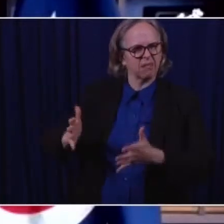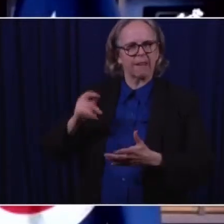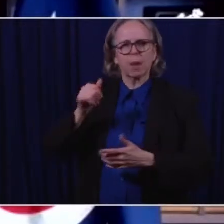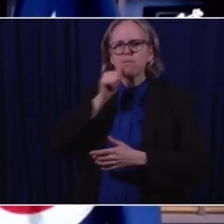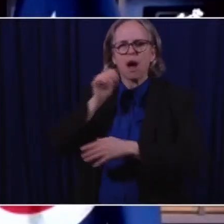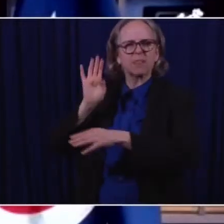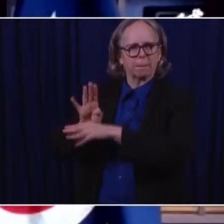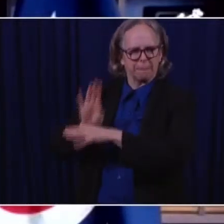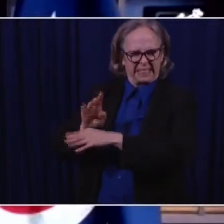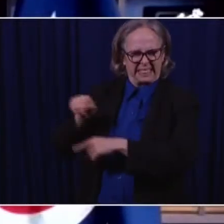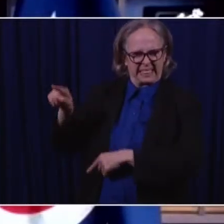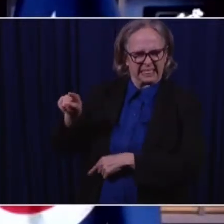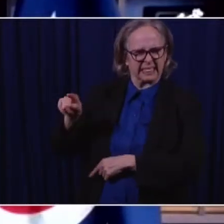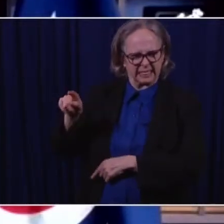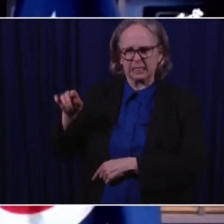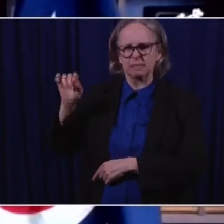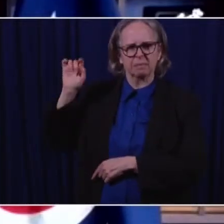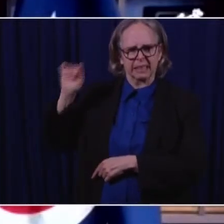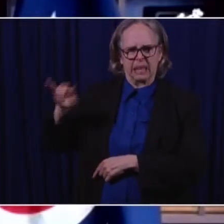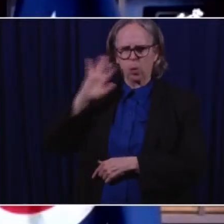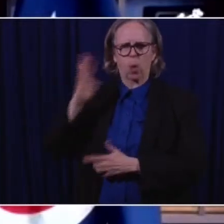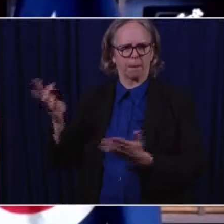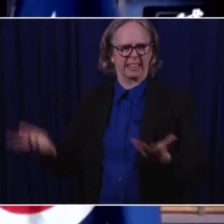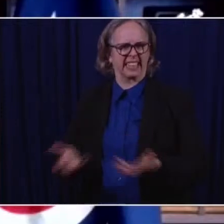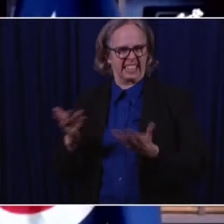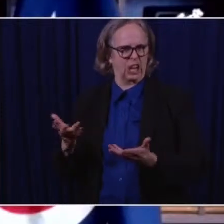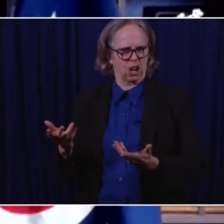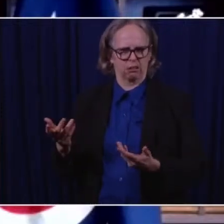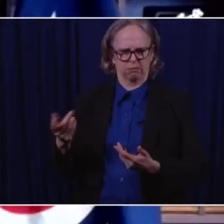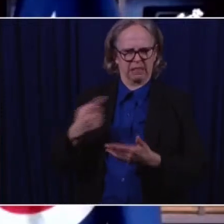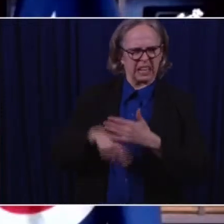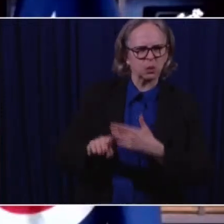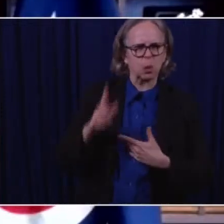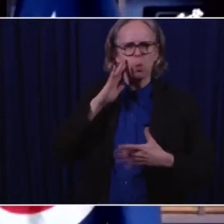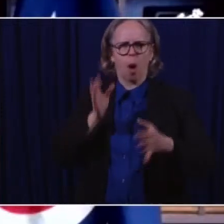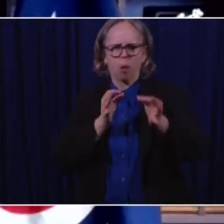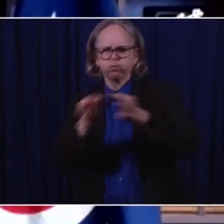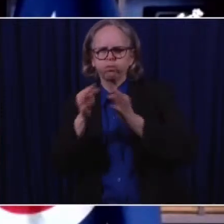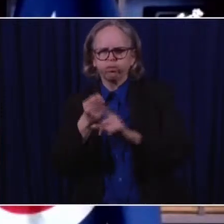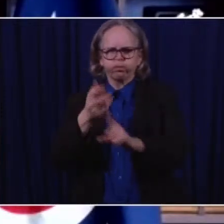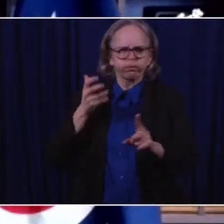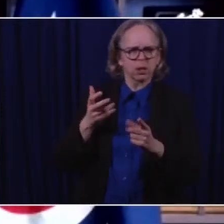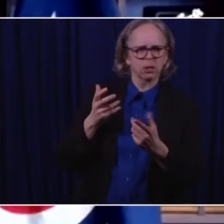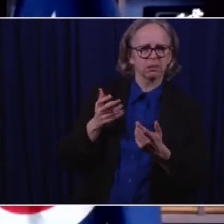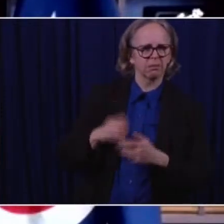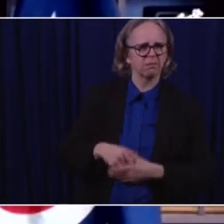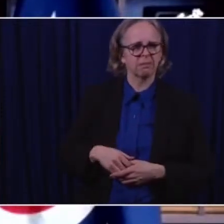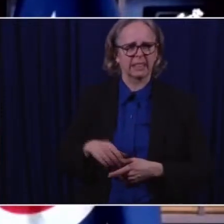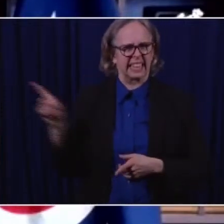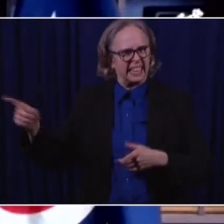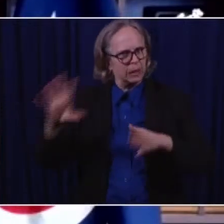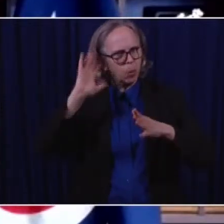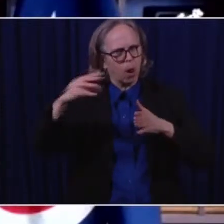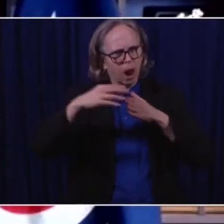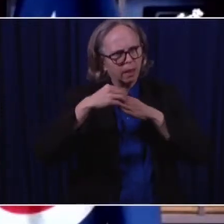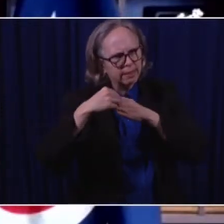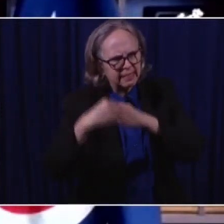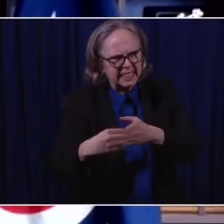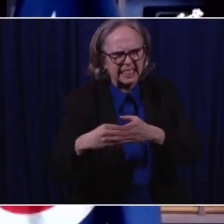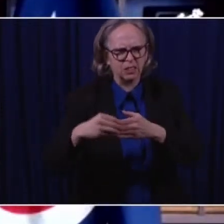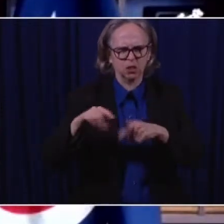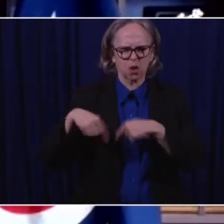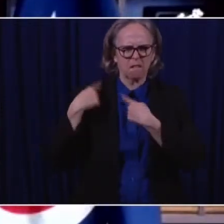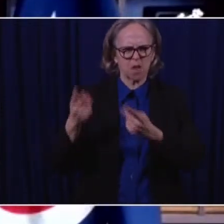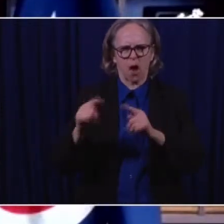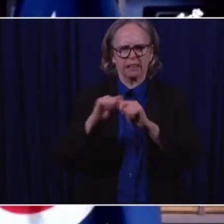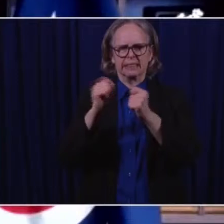the time since the governor announced this effort to work with the team. They're working very well together, but this is an